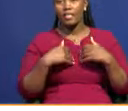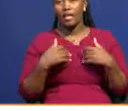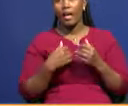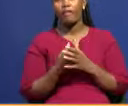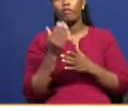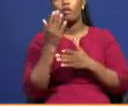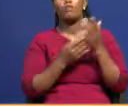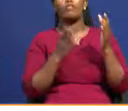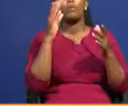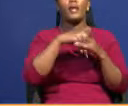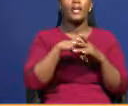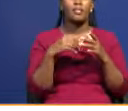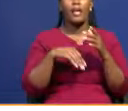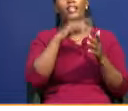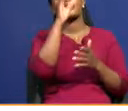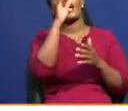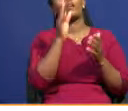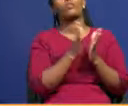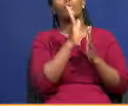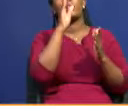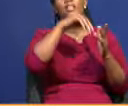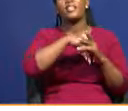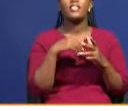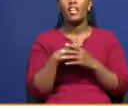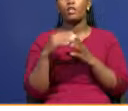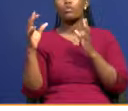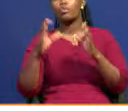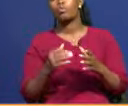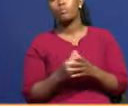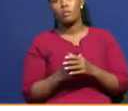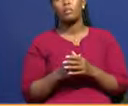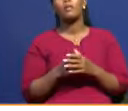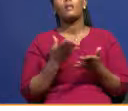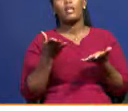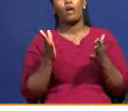external forces to the internal forces. Mm. So are we agreeing holistically that